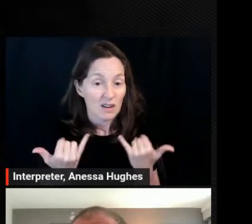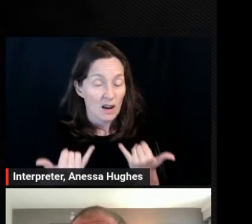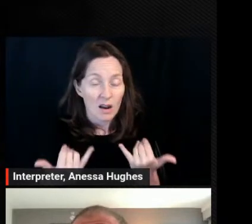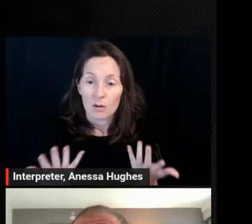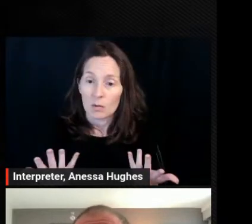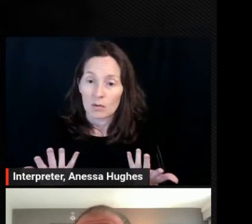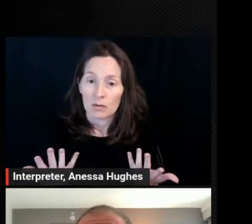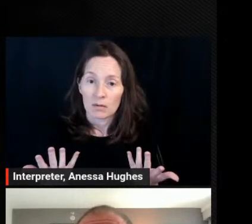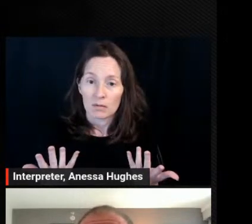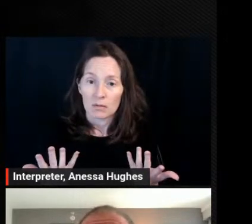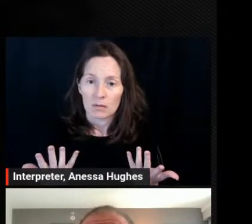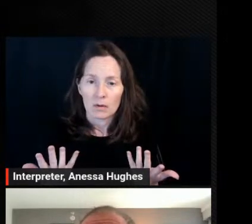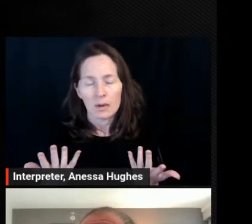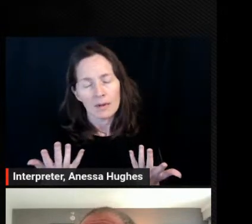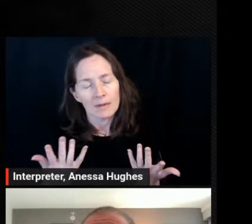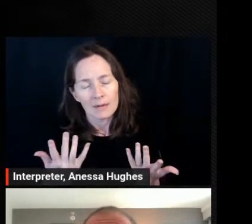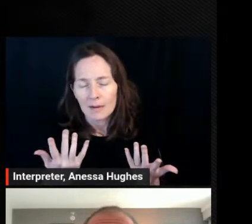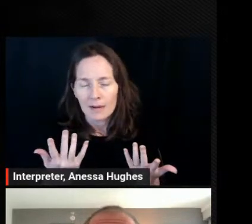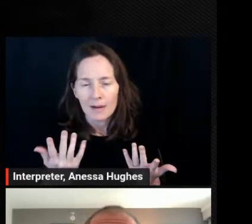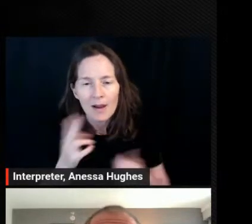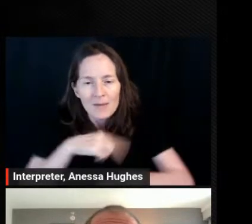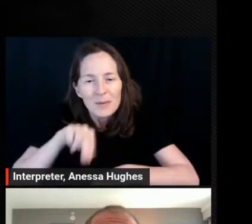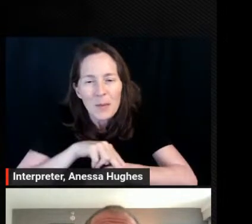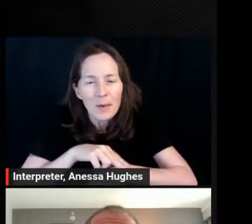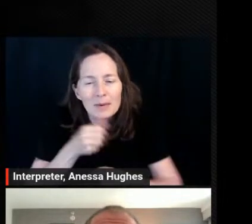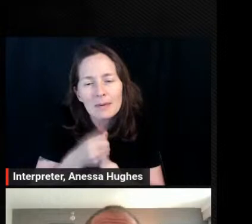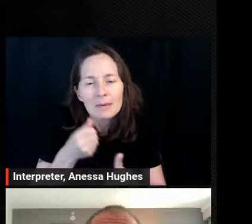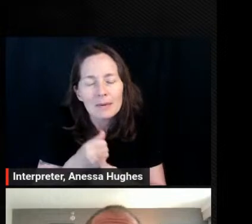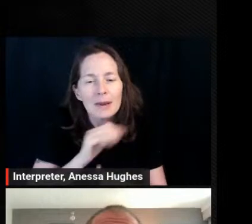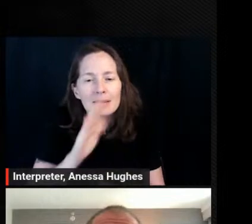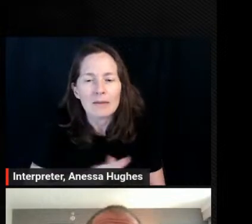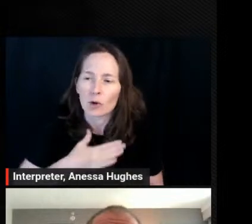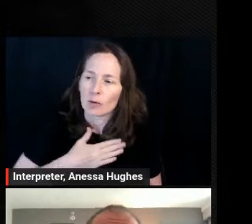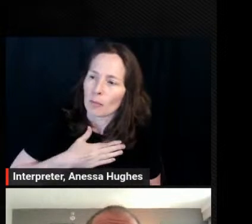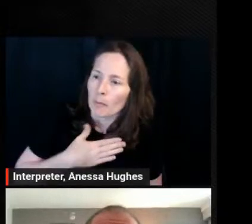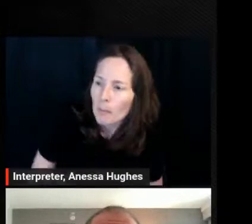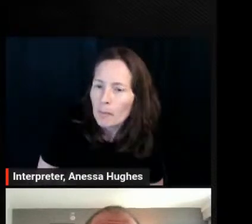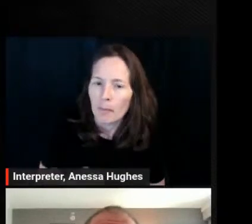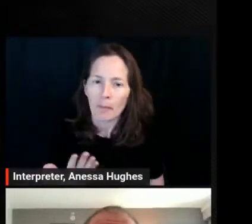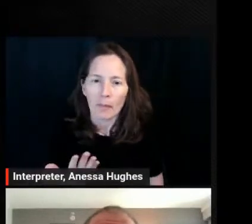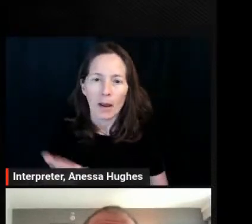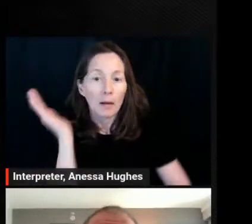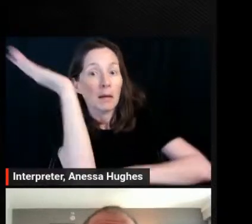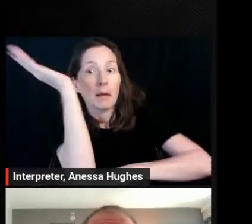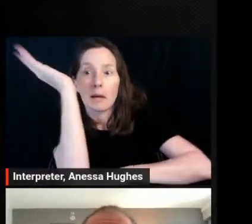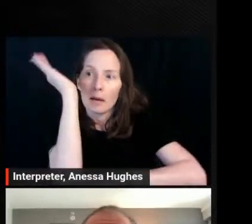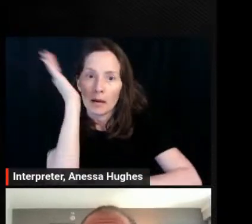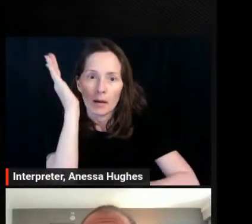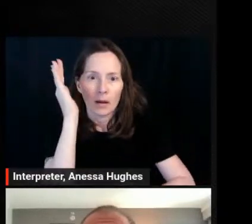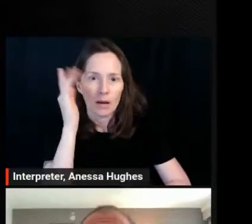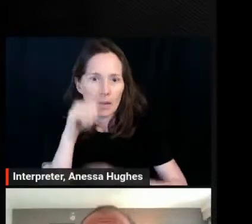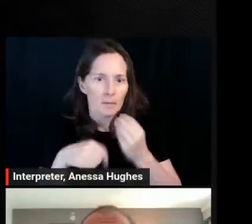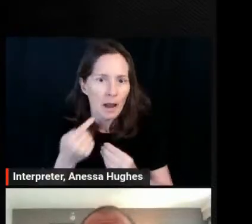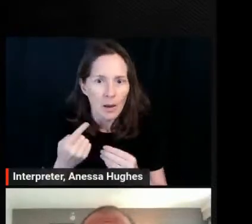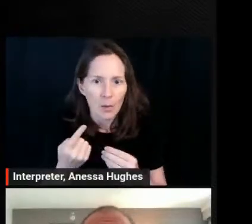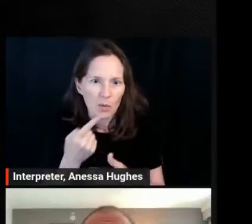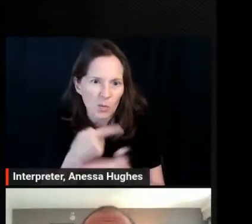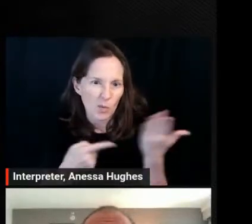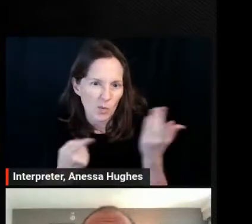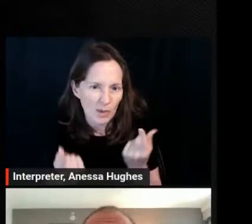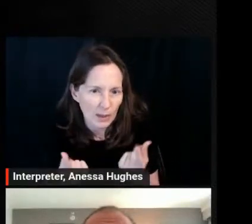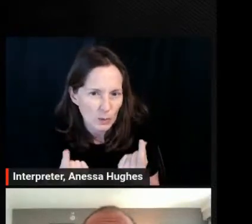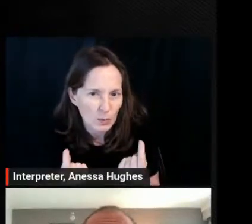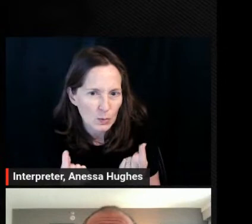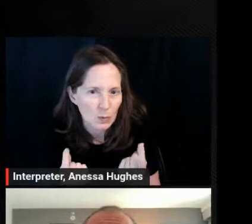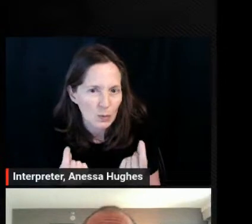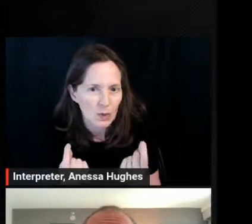public lectures about their work or went on fundraising tours. Only rarely did their